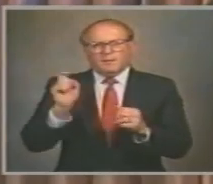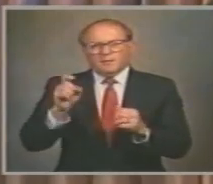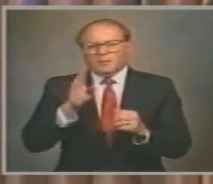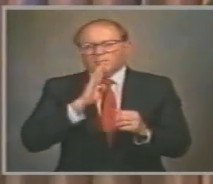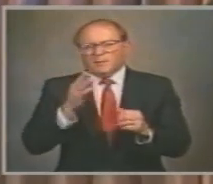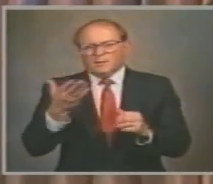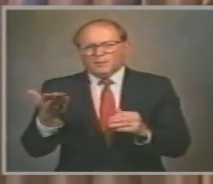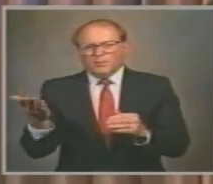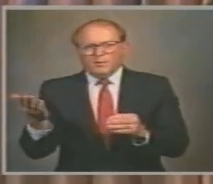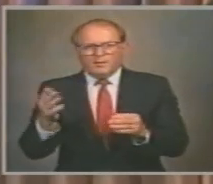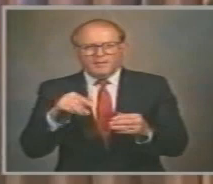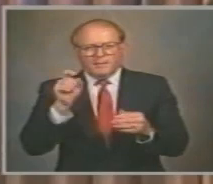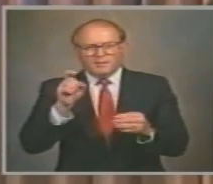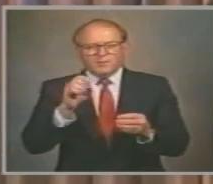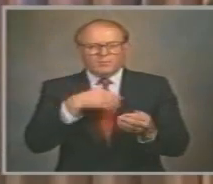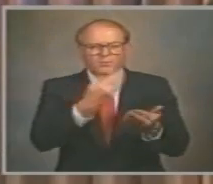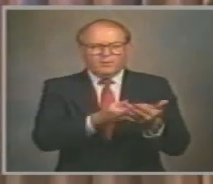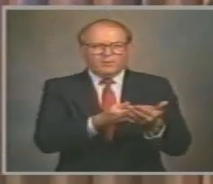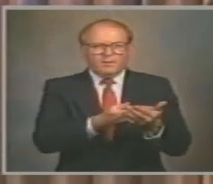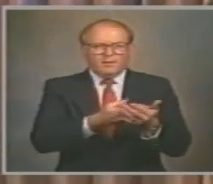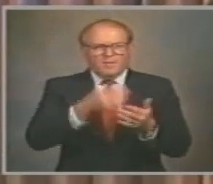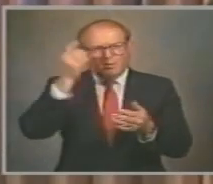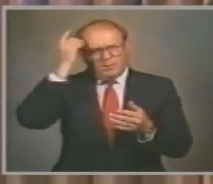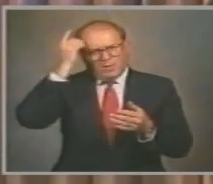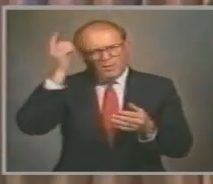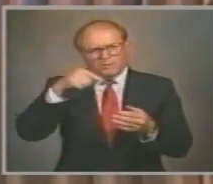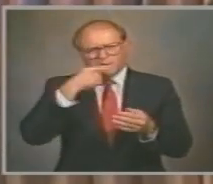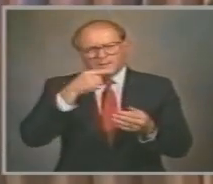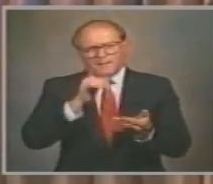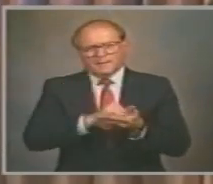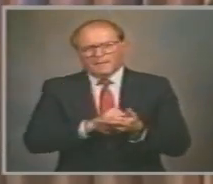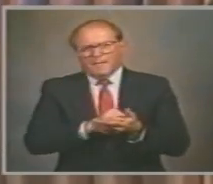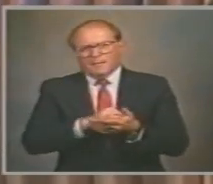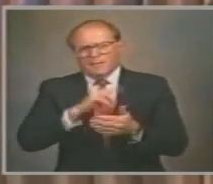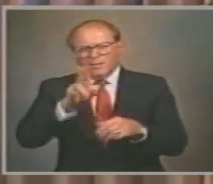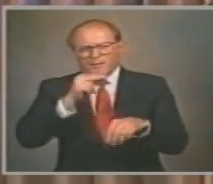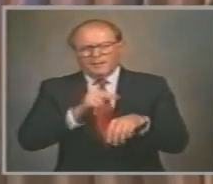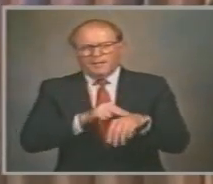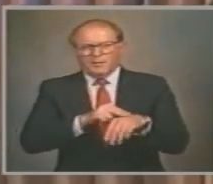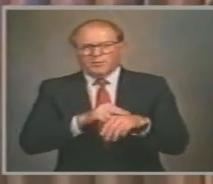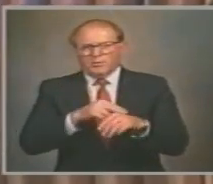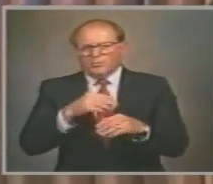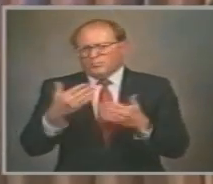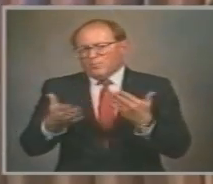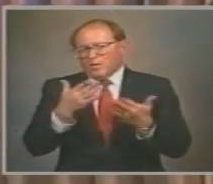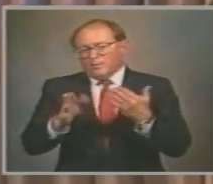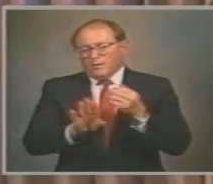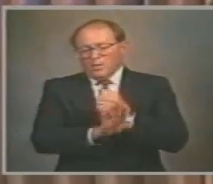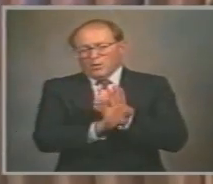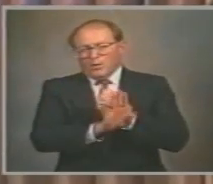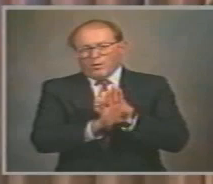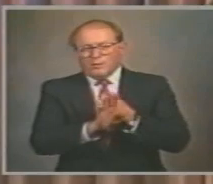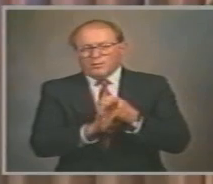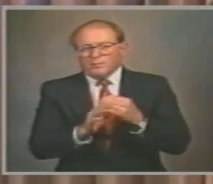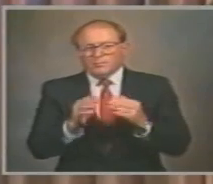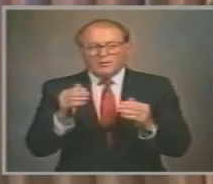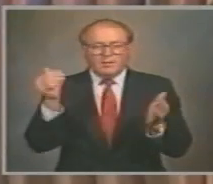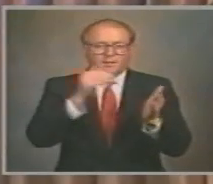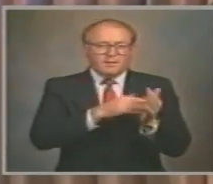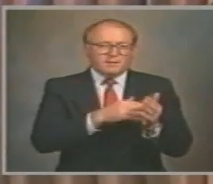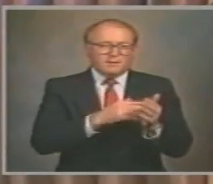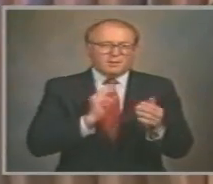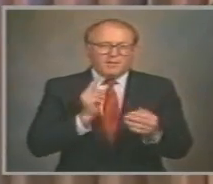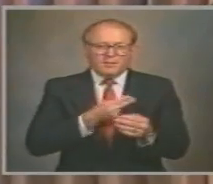said, "Nature may almost be said to have guarded against the frequent discovery of her transitional or linking